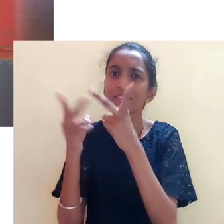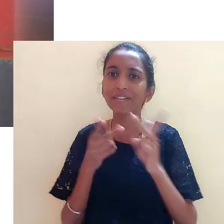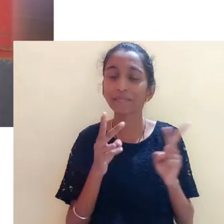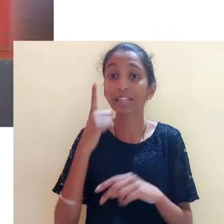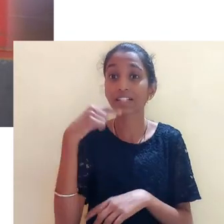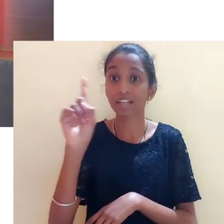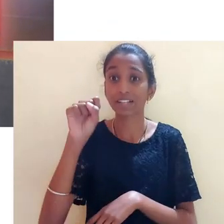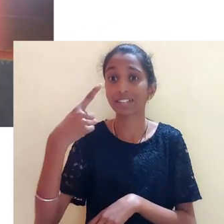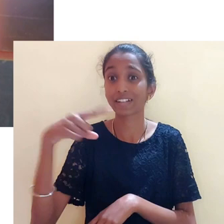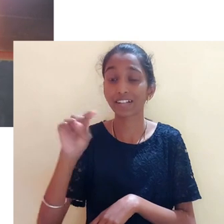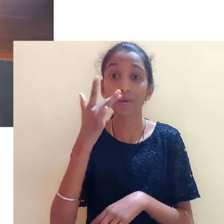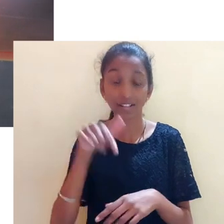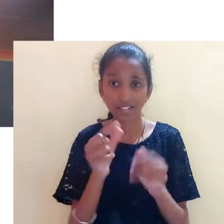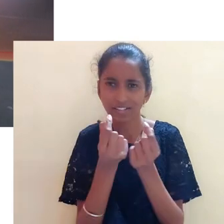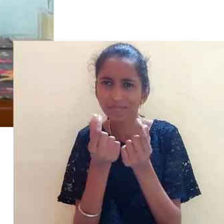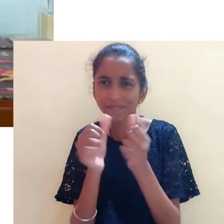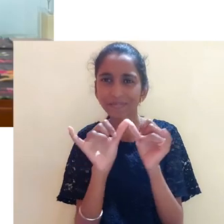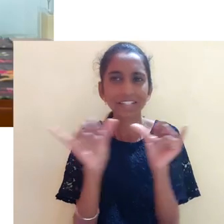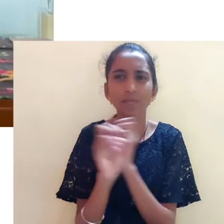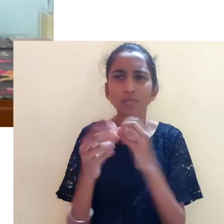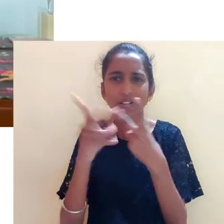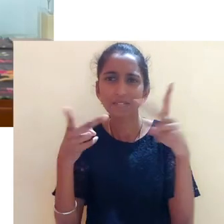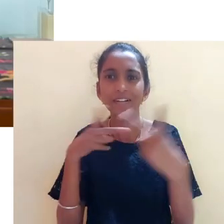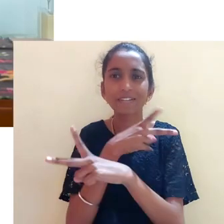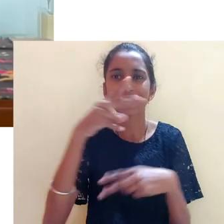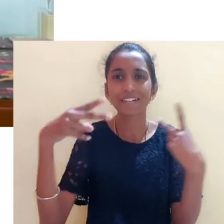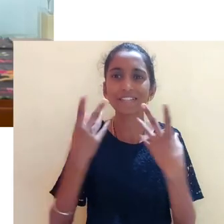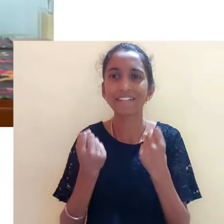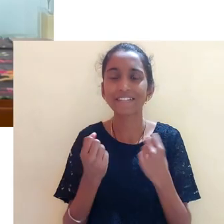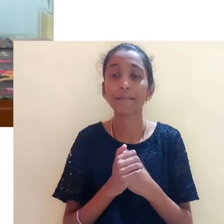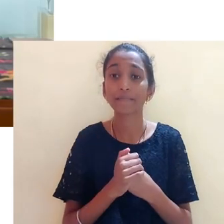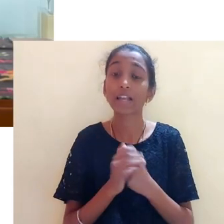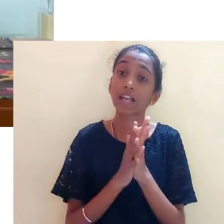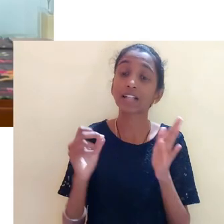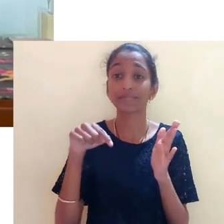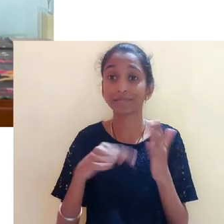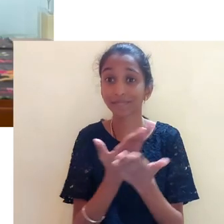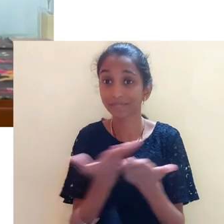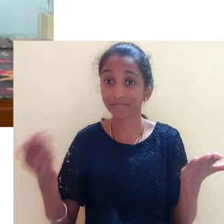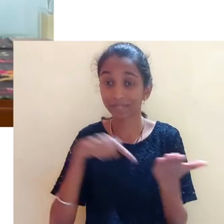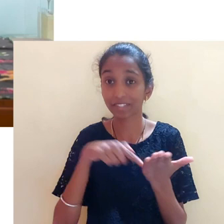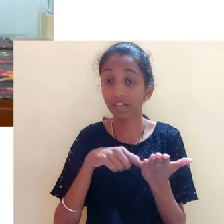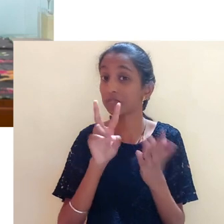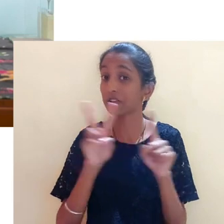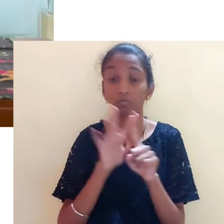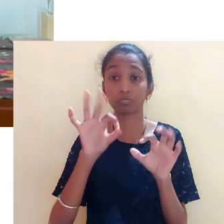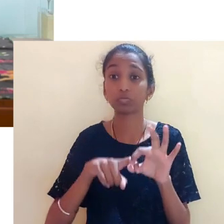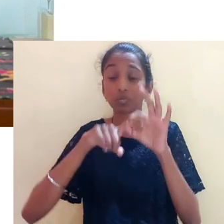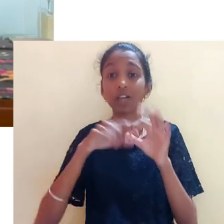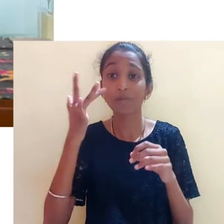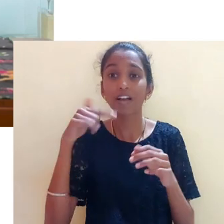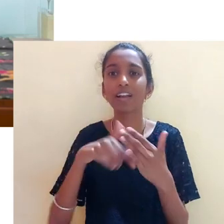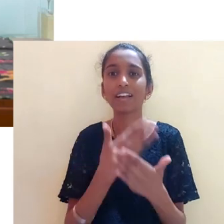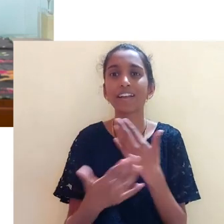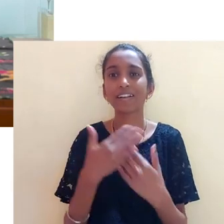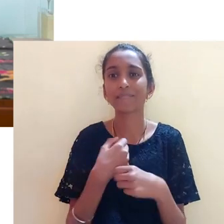right that each of them are like different a little bit in some sense or the other. Yeah. And this is effectively because it's a